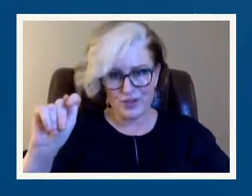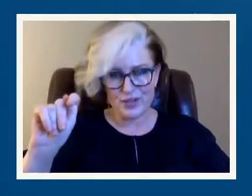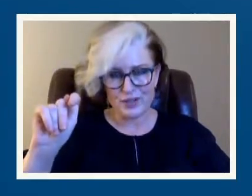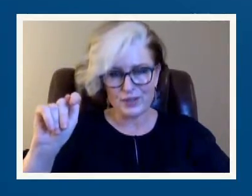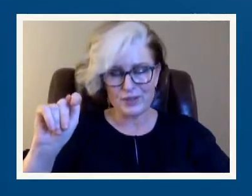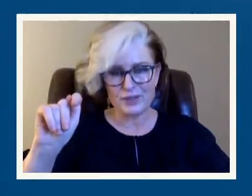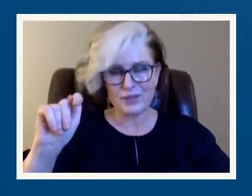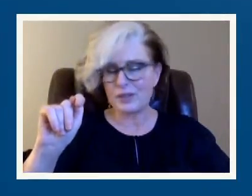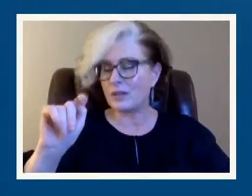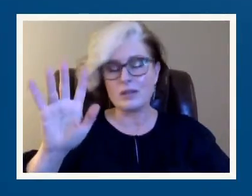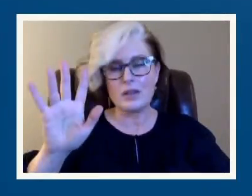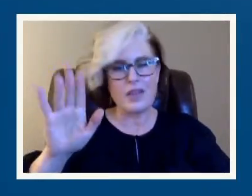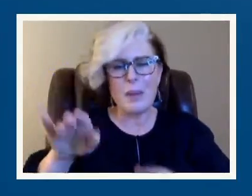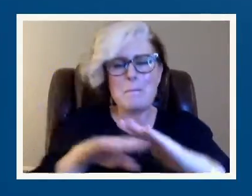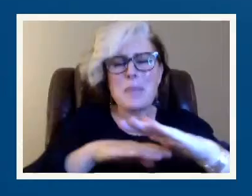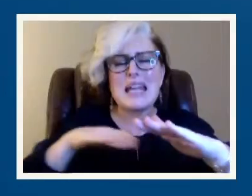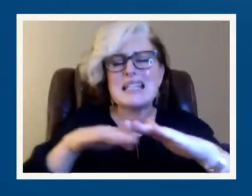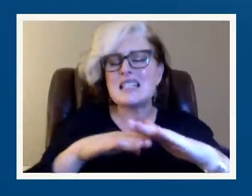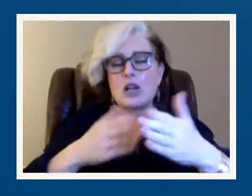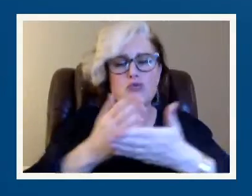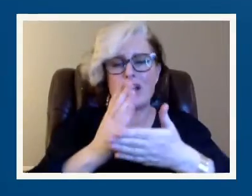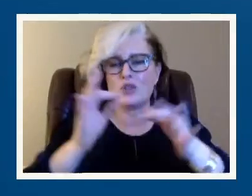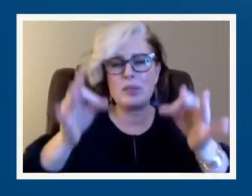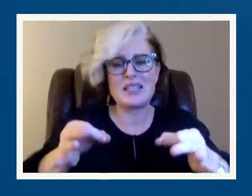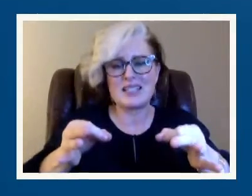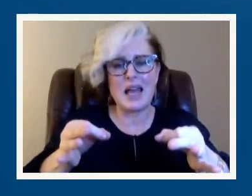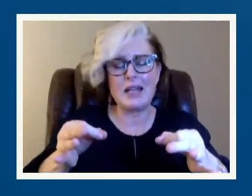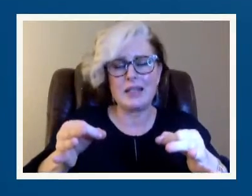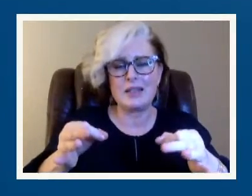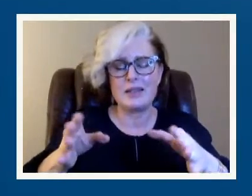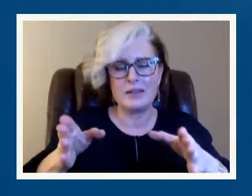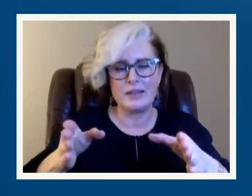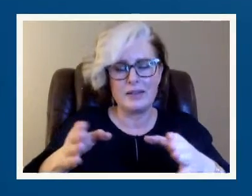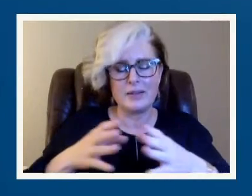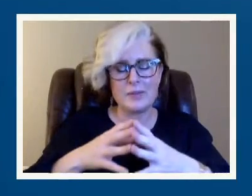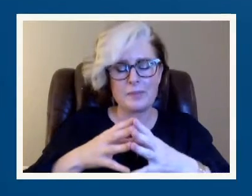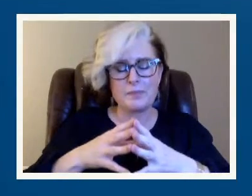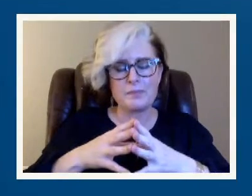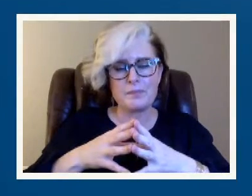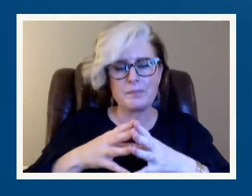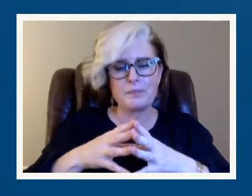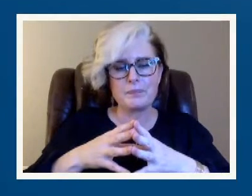about our most basic rights.